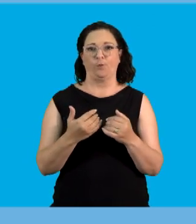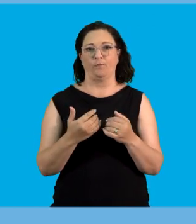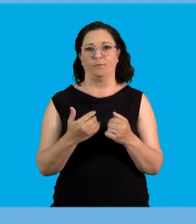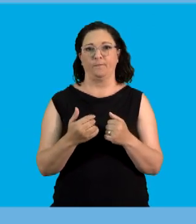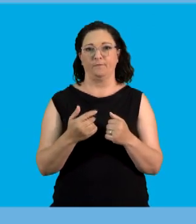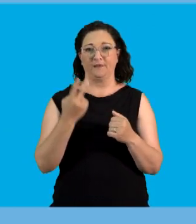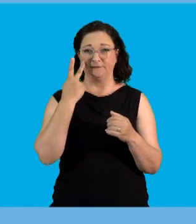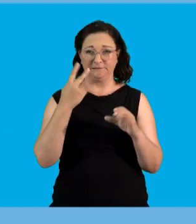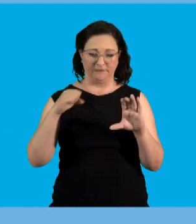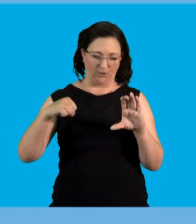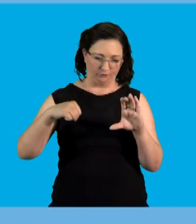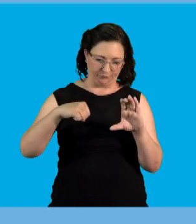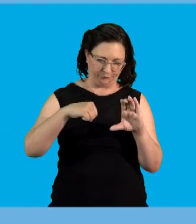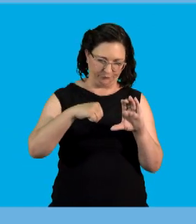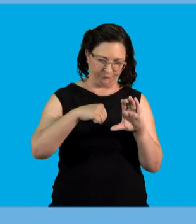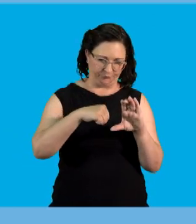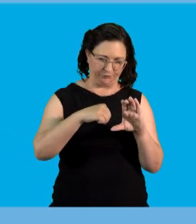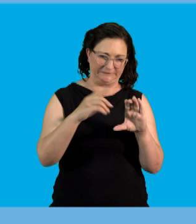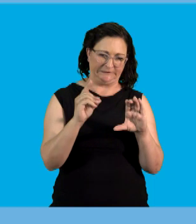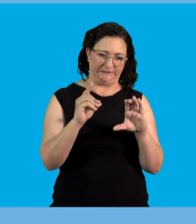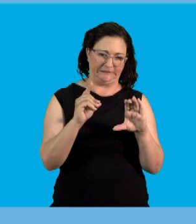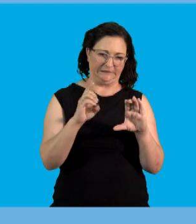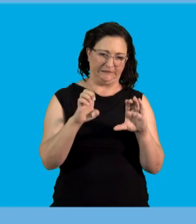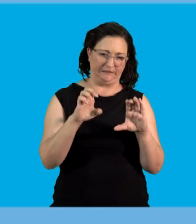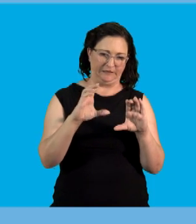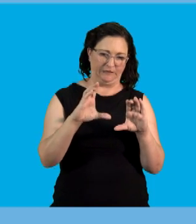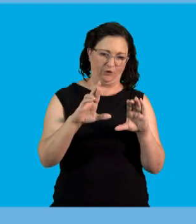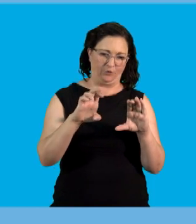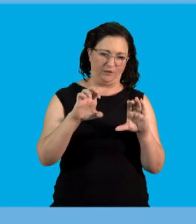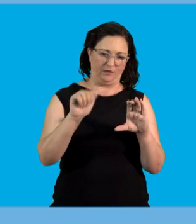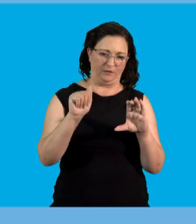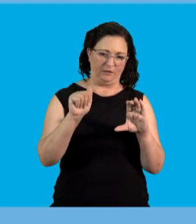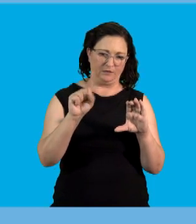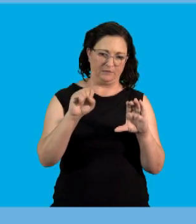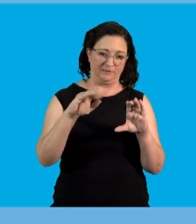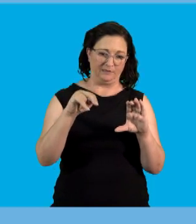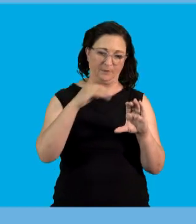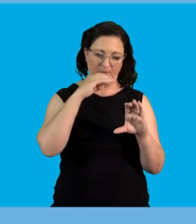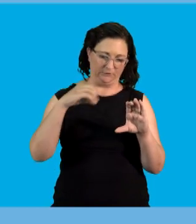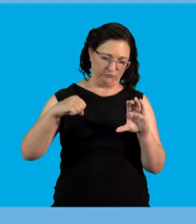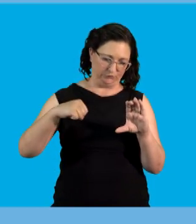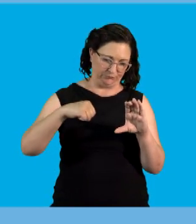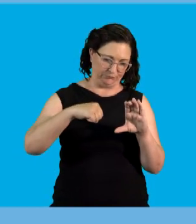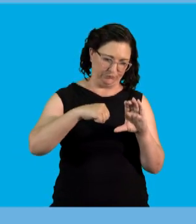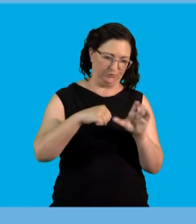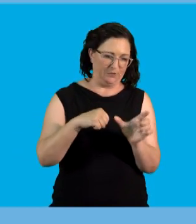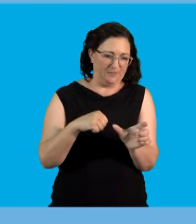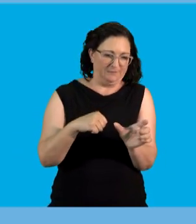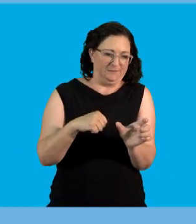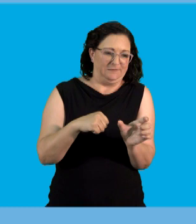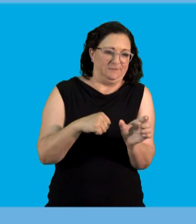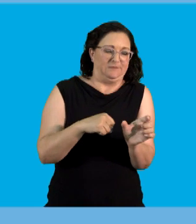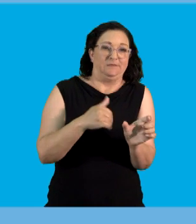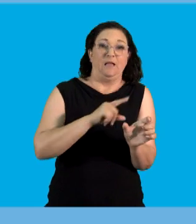we are increasing, as we can see, as we are decreasing now the space inside the particle, inside